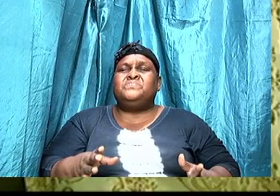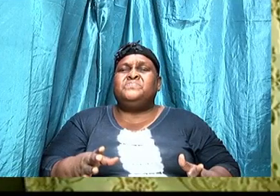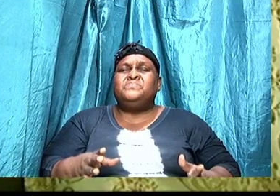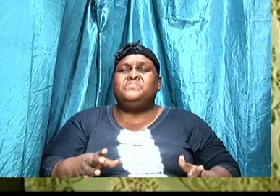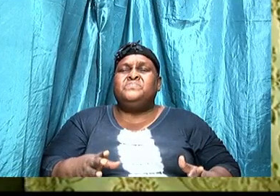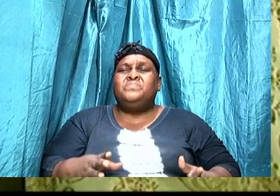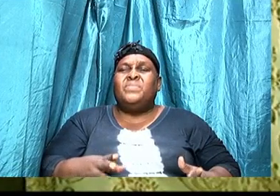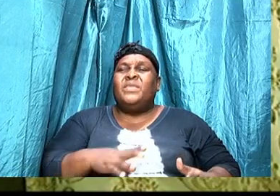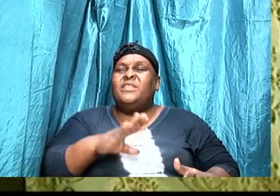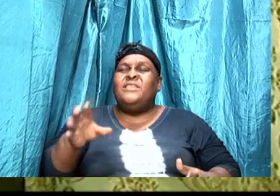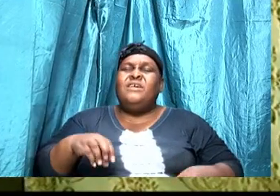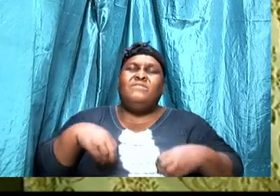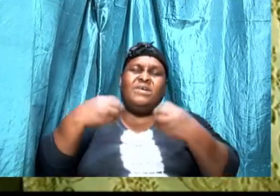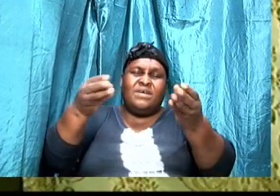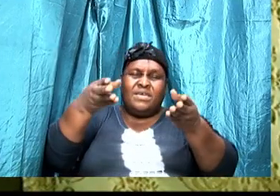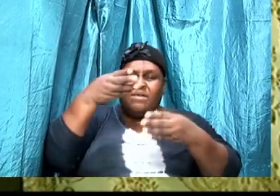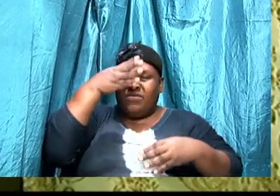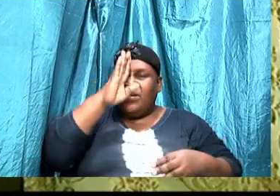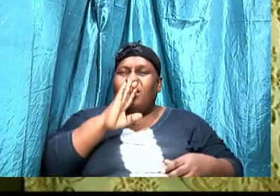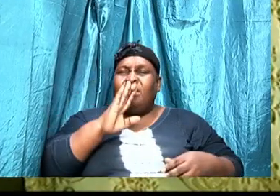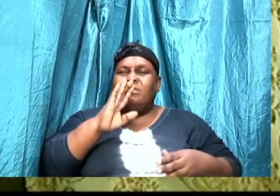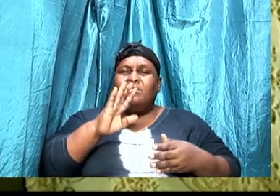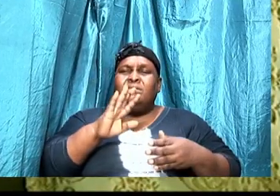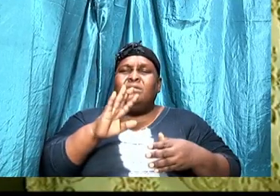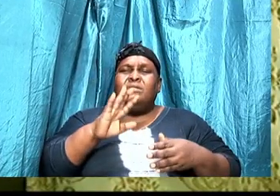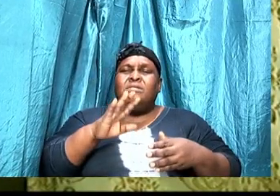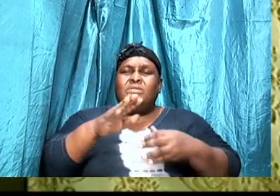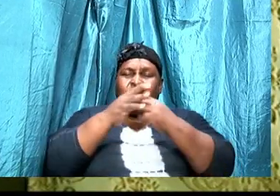the heathen did not give God the glory that he deserved.